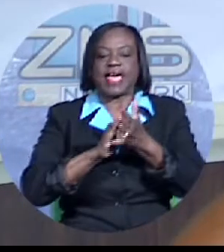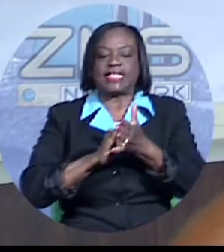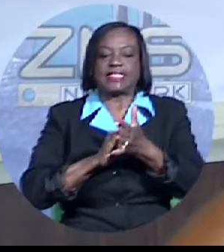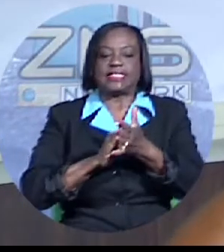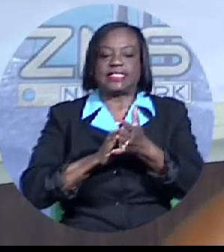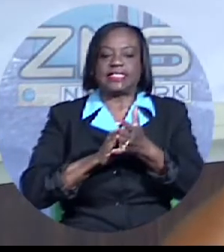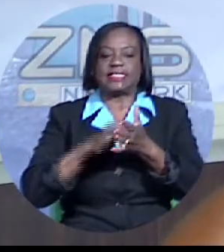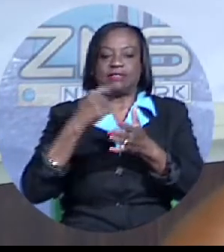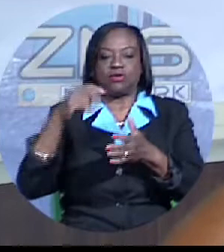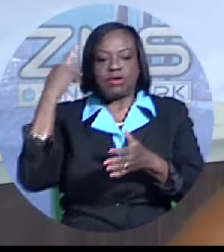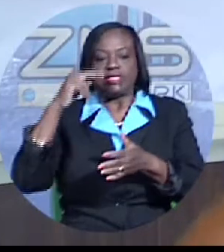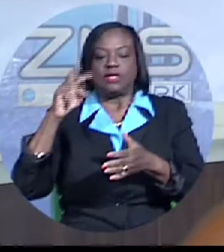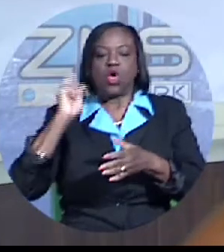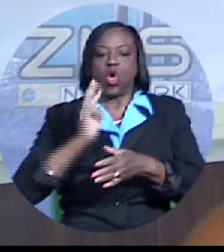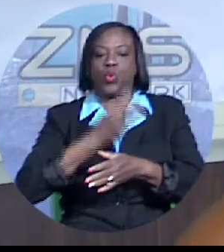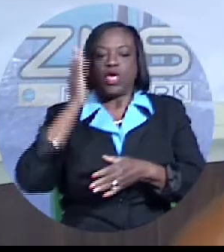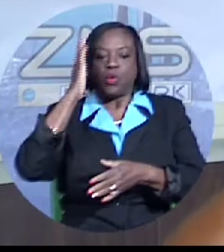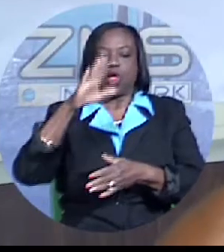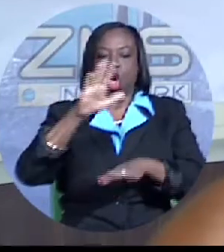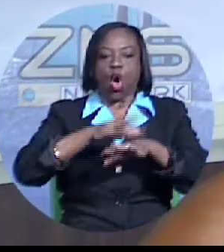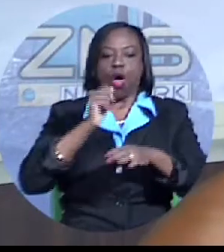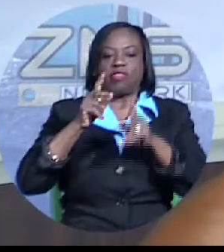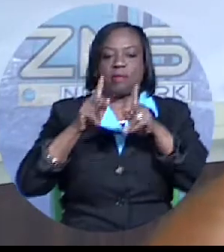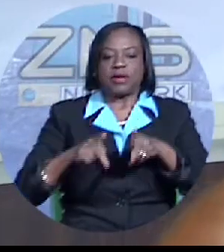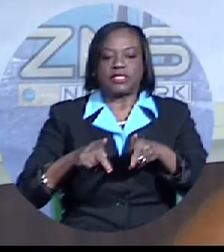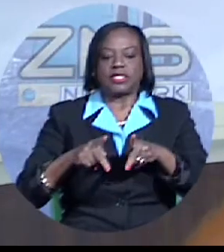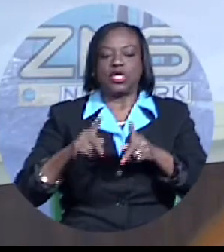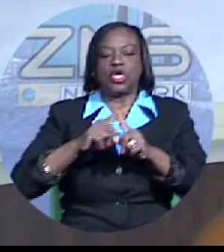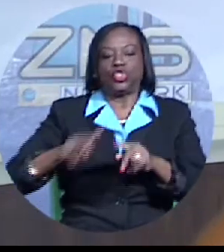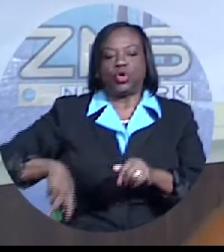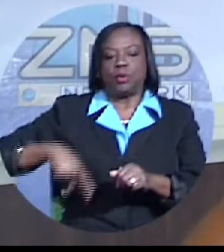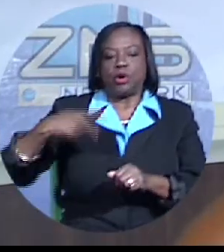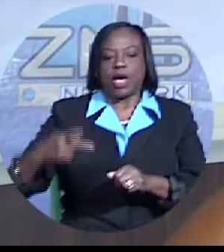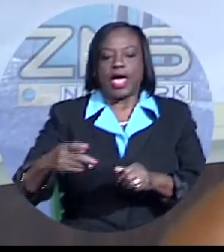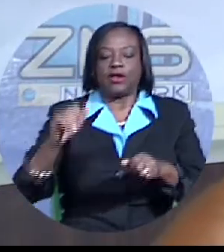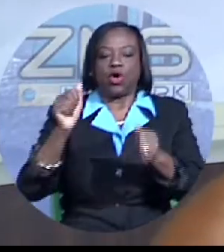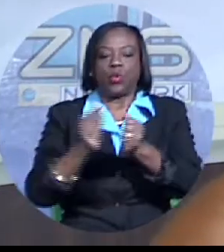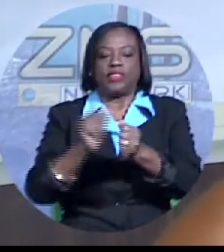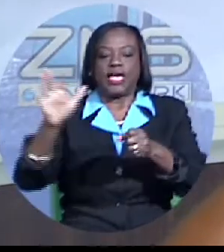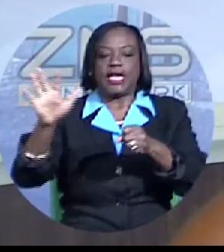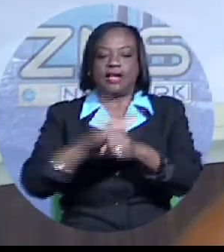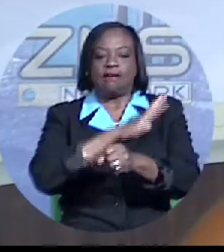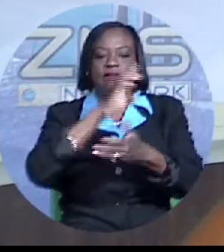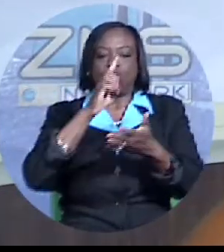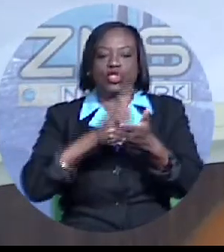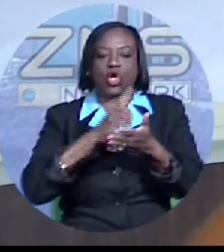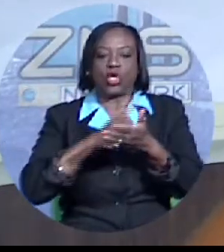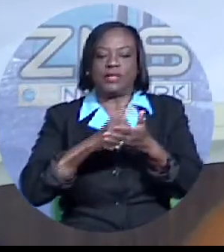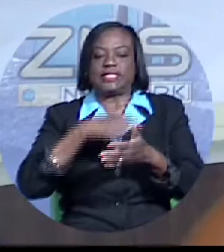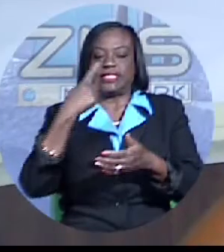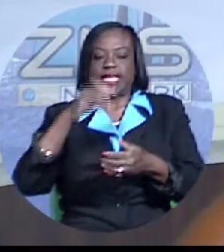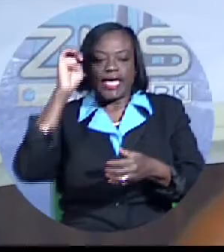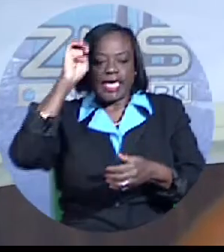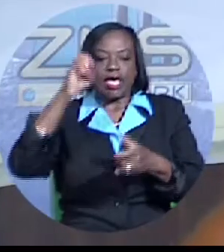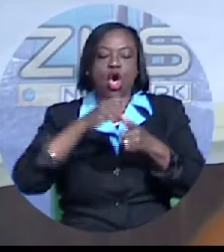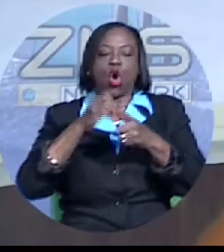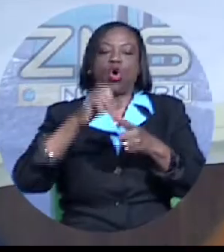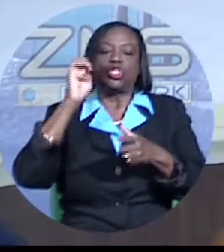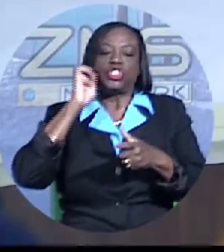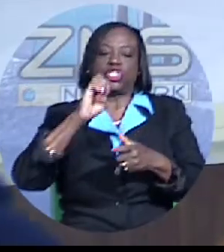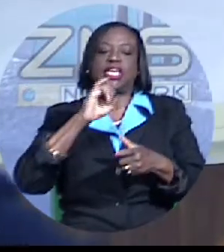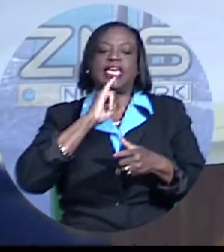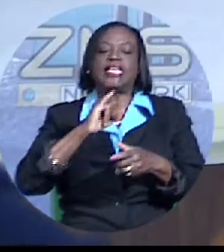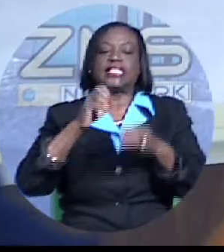that person to provide sufficient documents to prove that he or she is a citizen, and he or his name ought